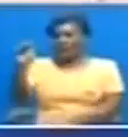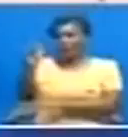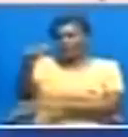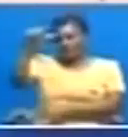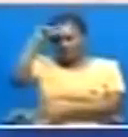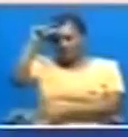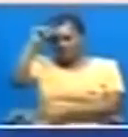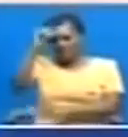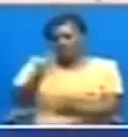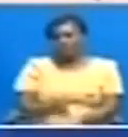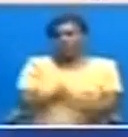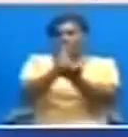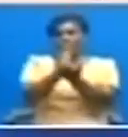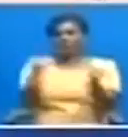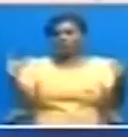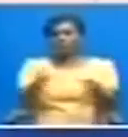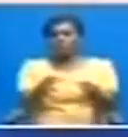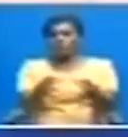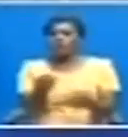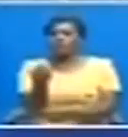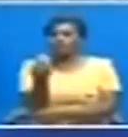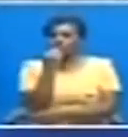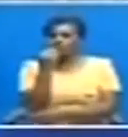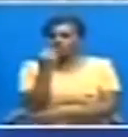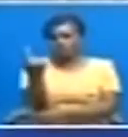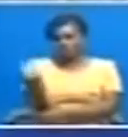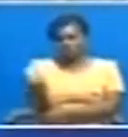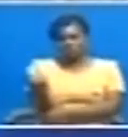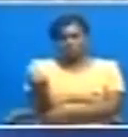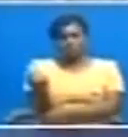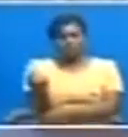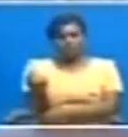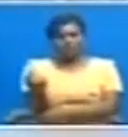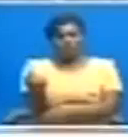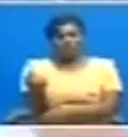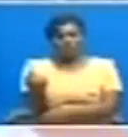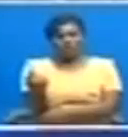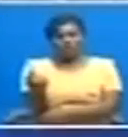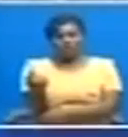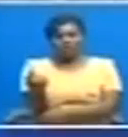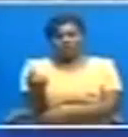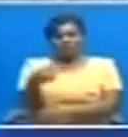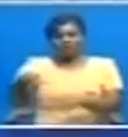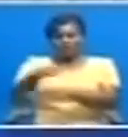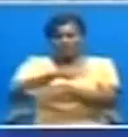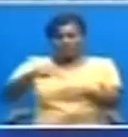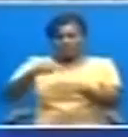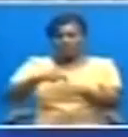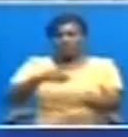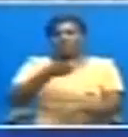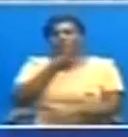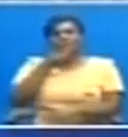to urgently supply the residents with relief food. Later upon NDMA, National Drought Management